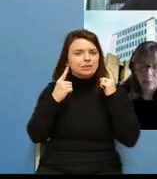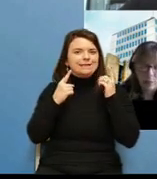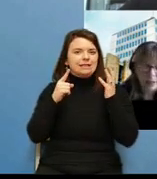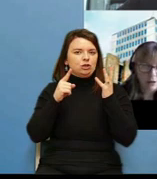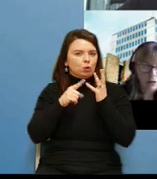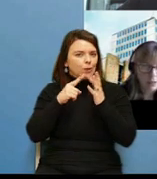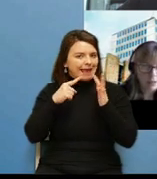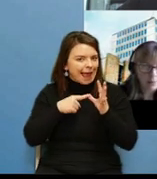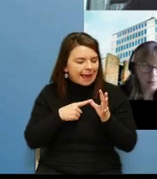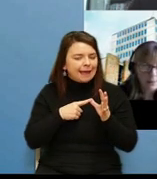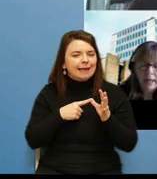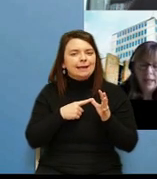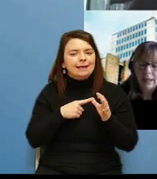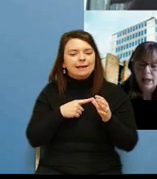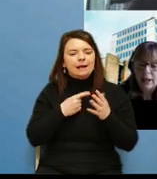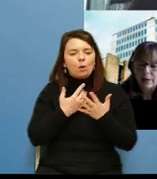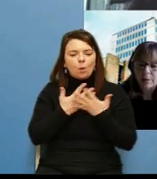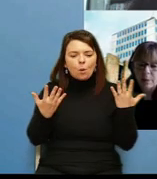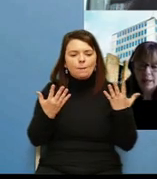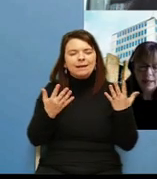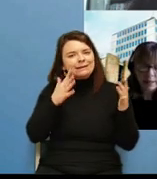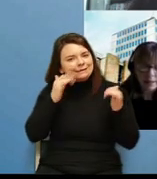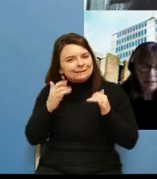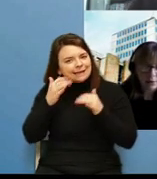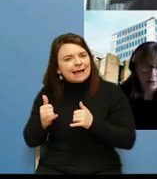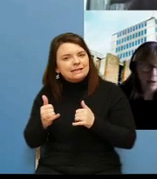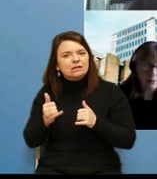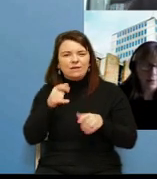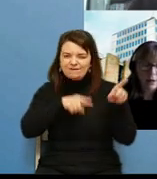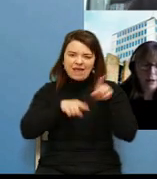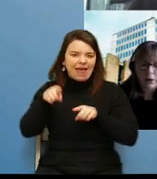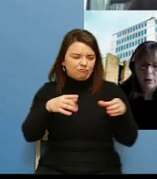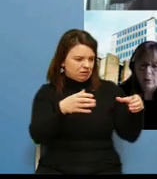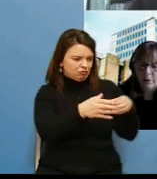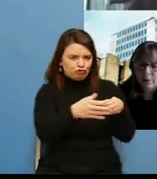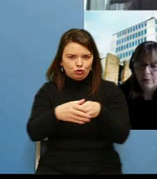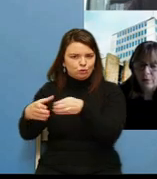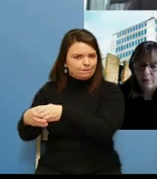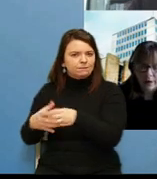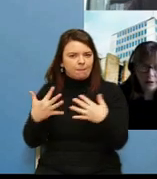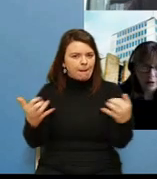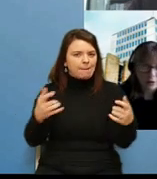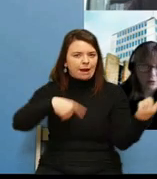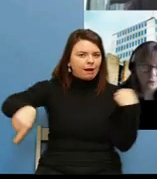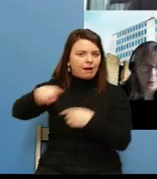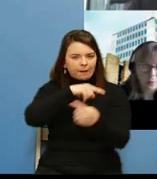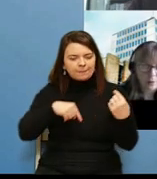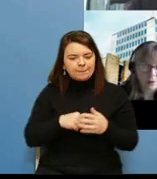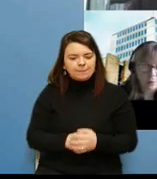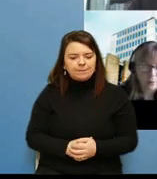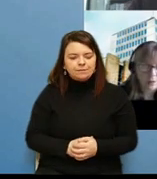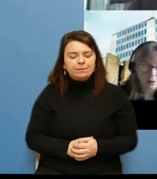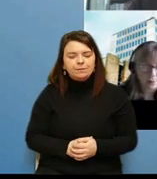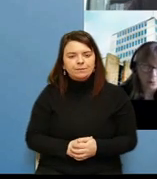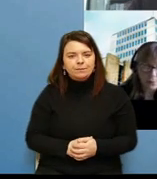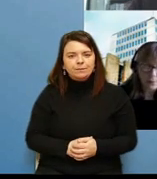UEA and public health colleagues. And each elements have been tested, you know, with various cohorts of people